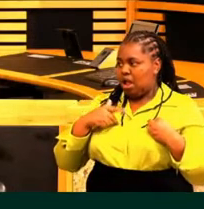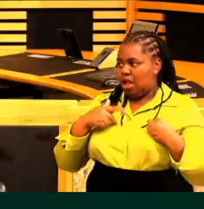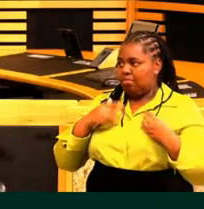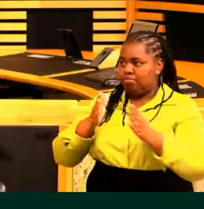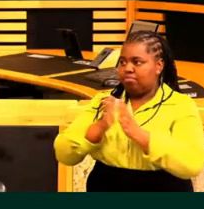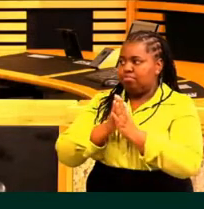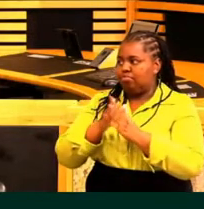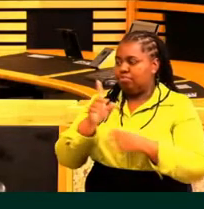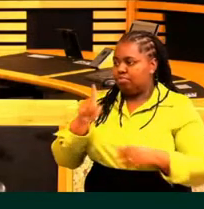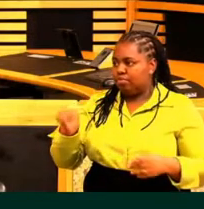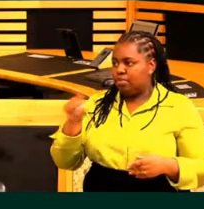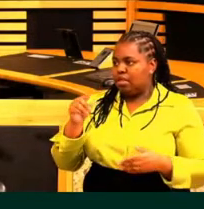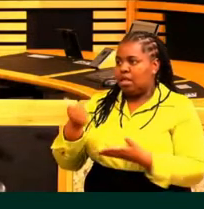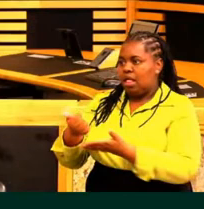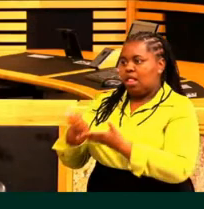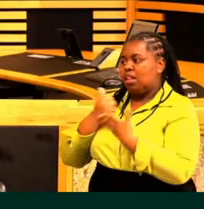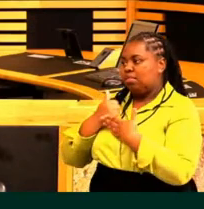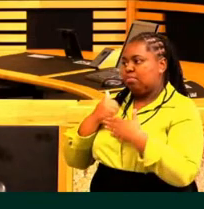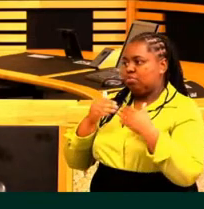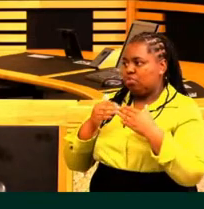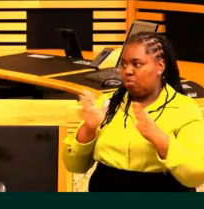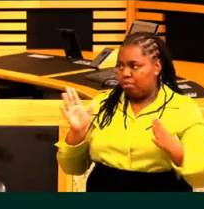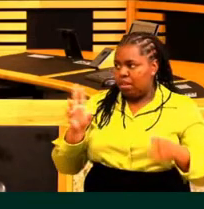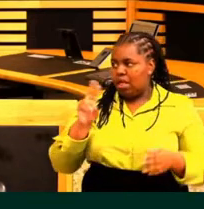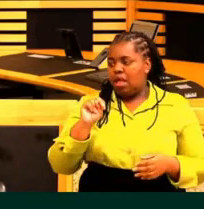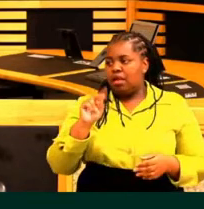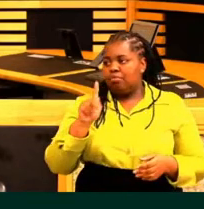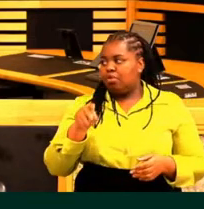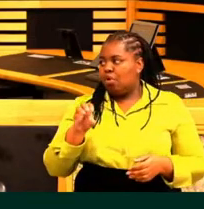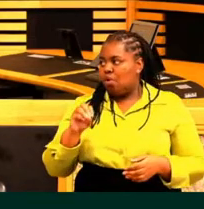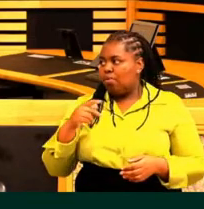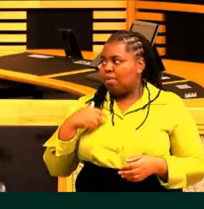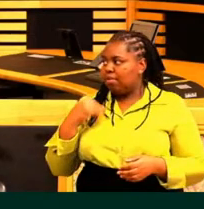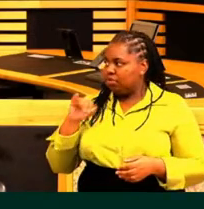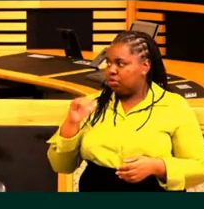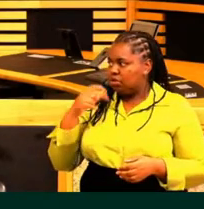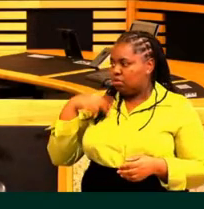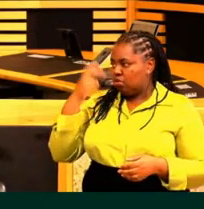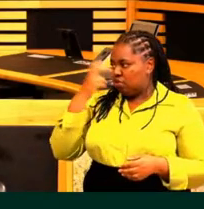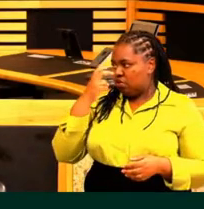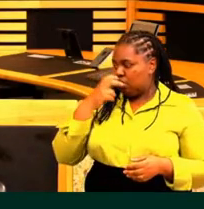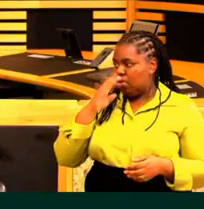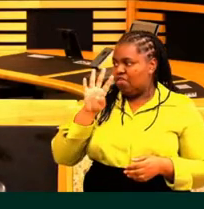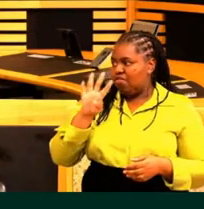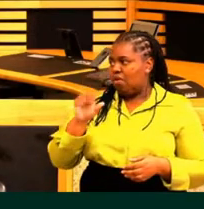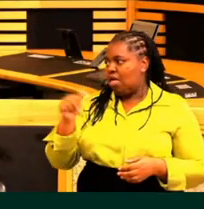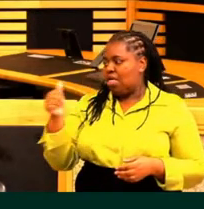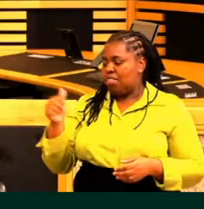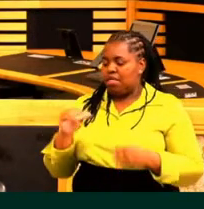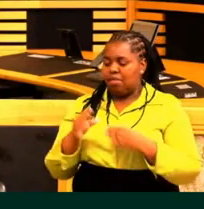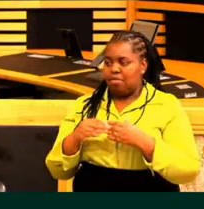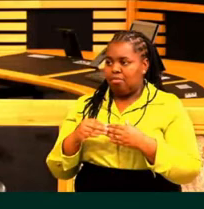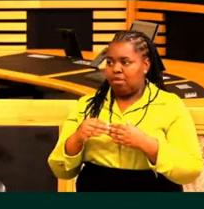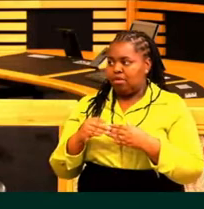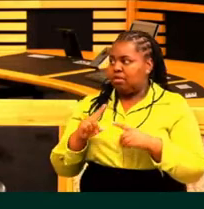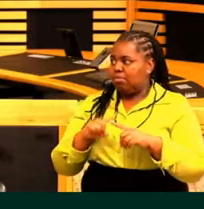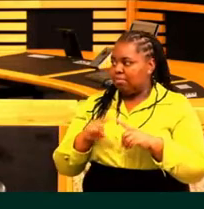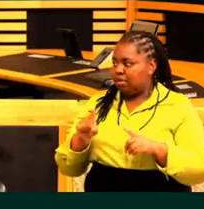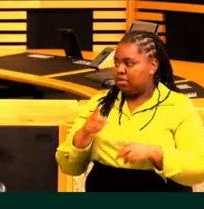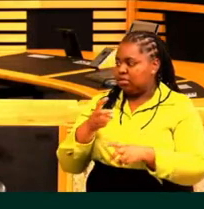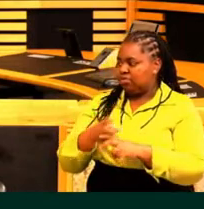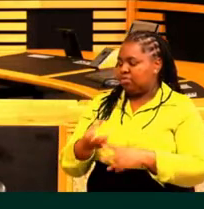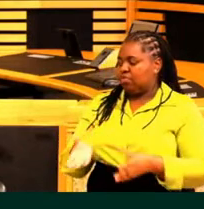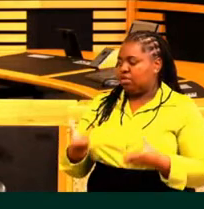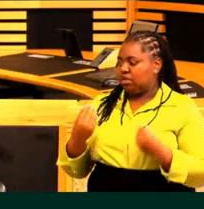asking that I get help to open an NPO I am still looking for four other members to open it but it is very hard